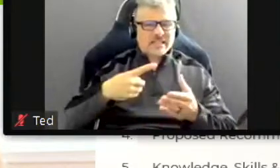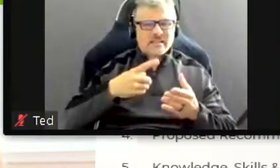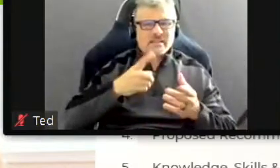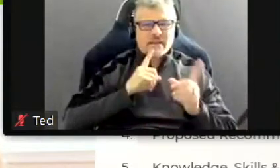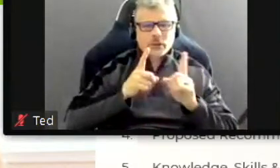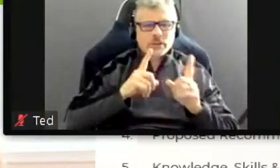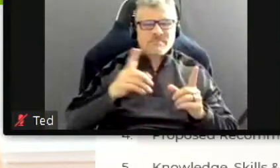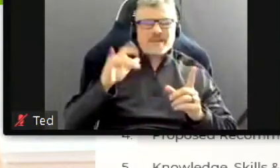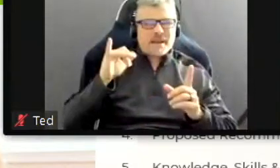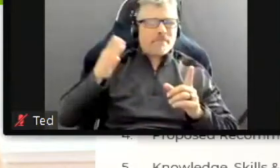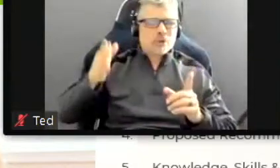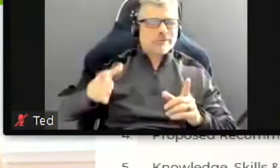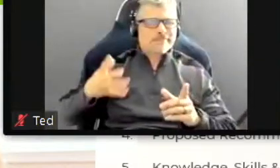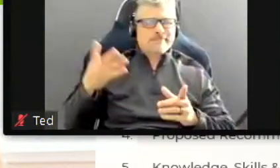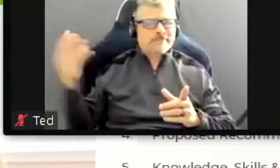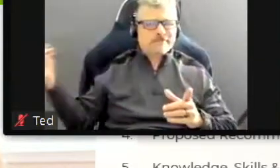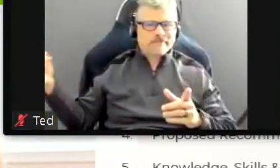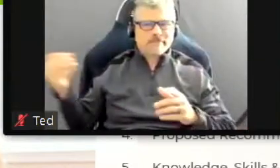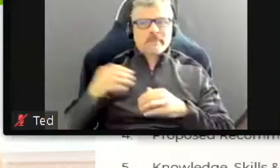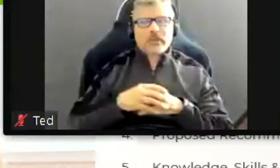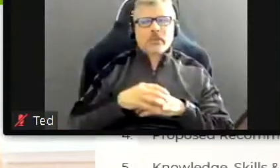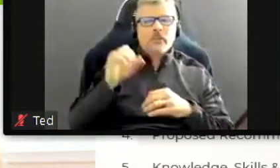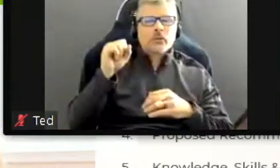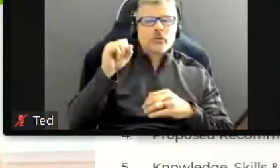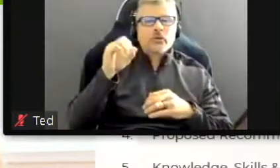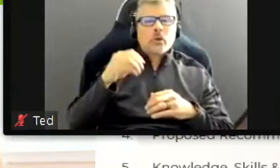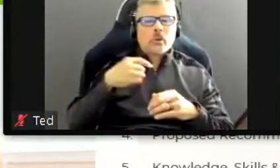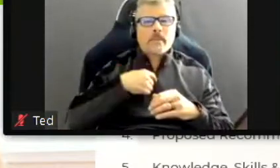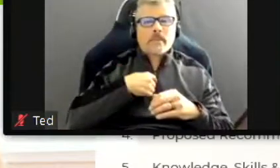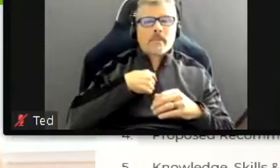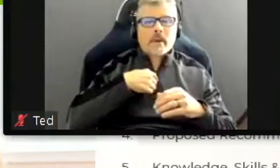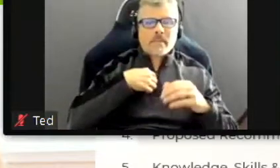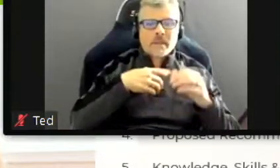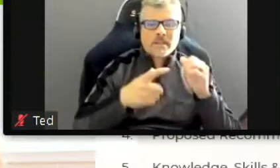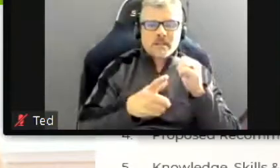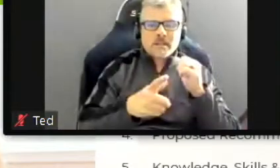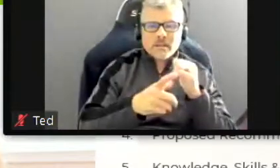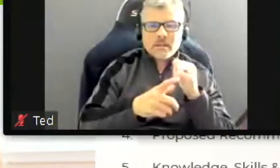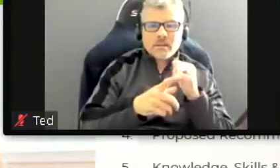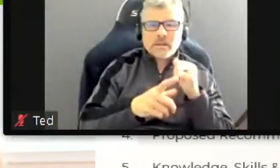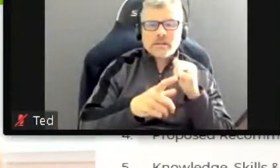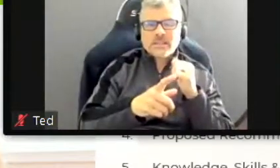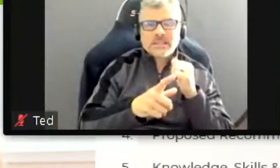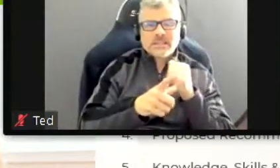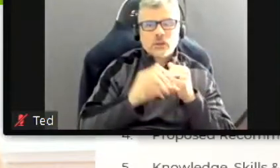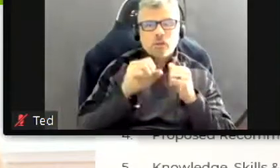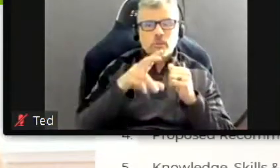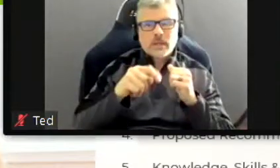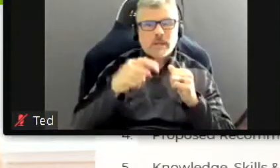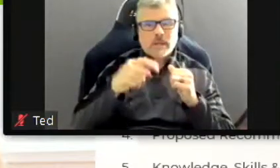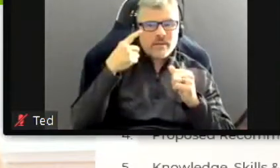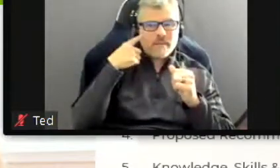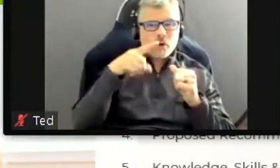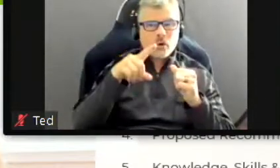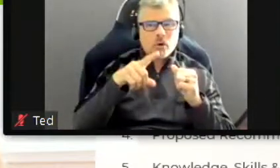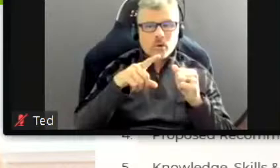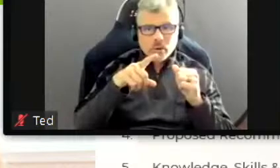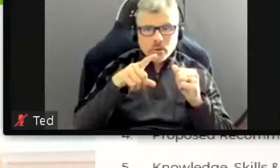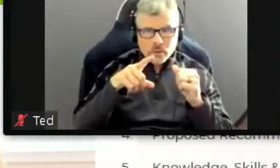today. I'm Antoine Hickman, I'm Assistant Superintendent for DEI Special Ed Services, in case you didn't